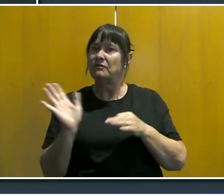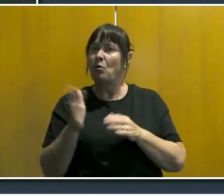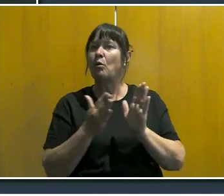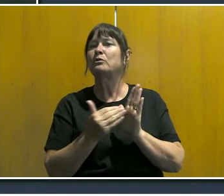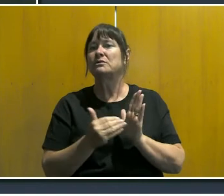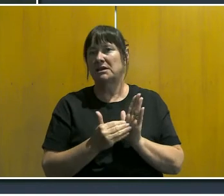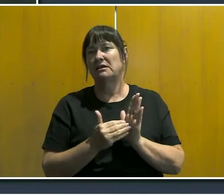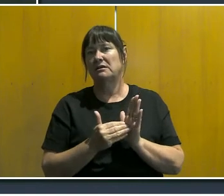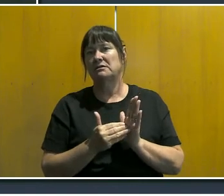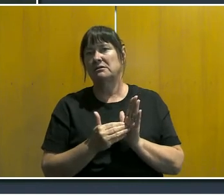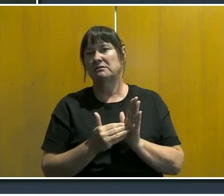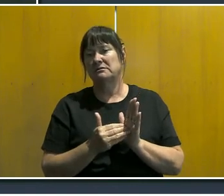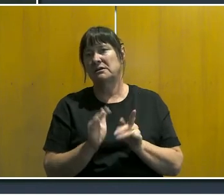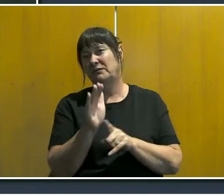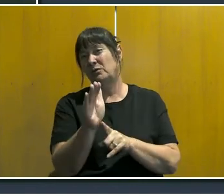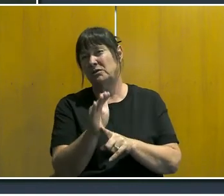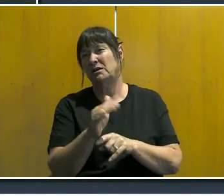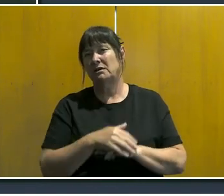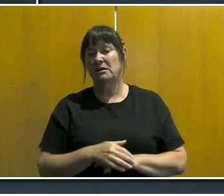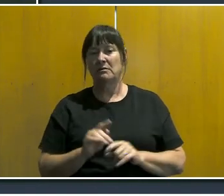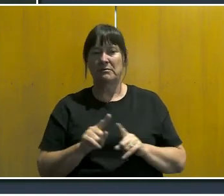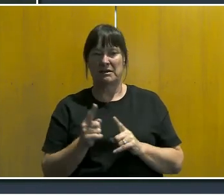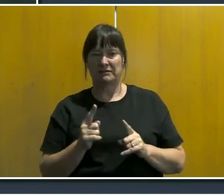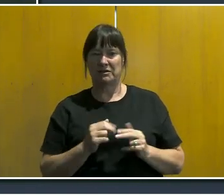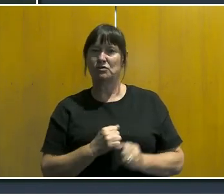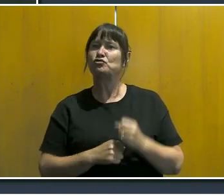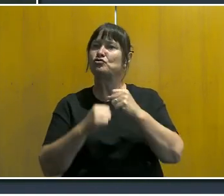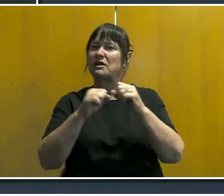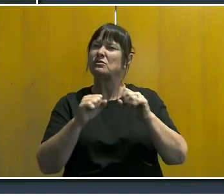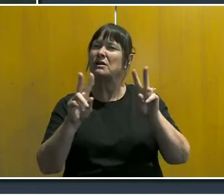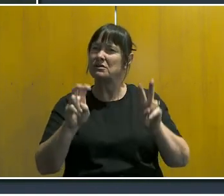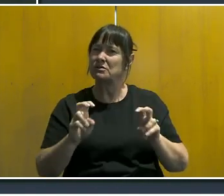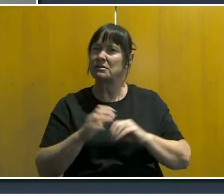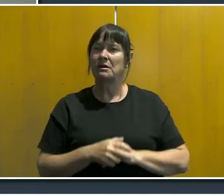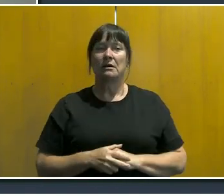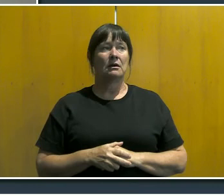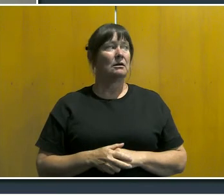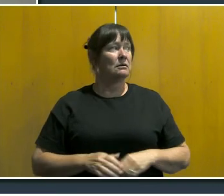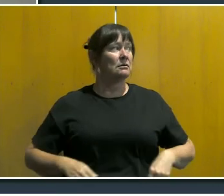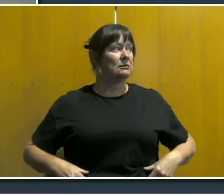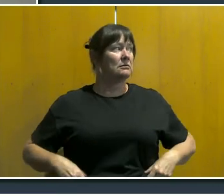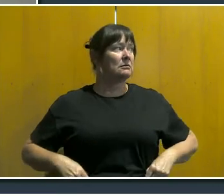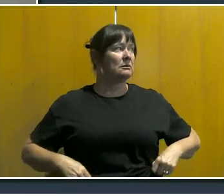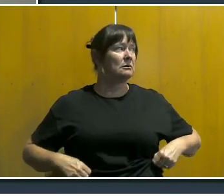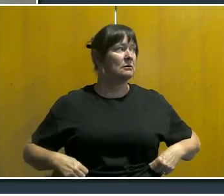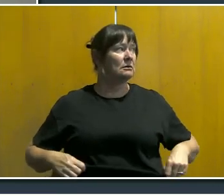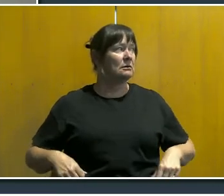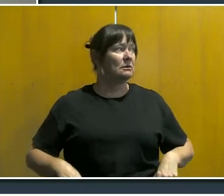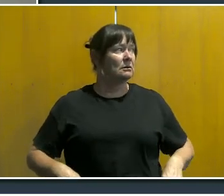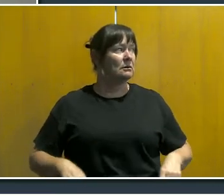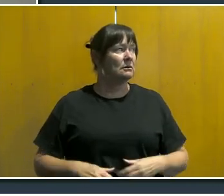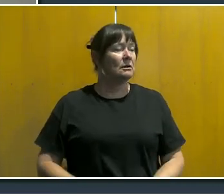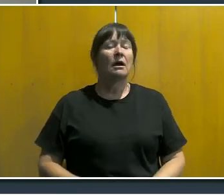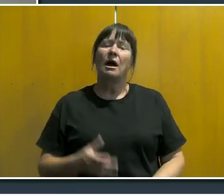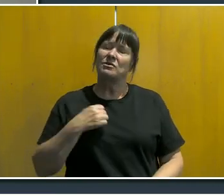coming up in the foreseeable future around these infrastructure issues. Kirsten, I was going to draw some parallels just to see if I could get some context